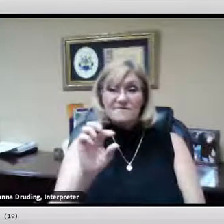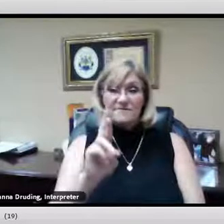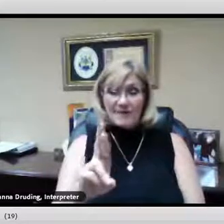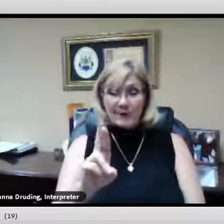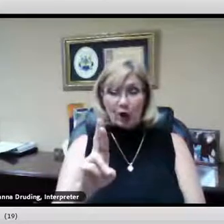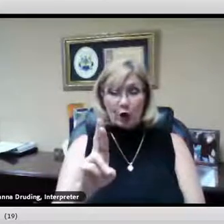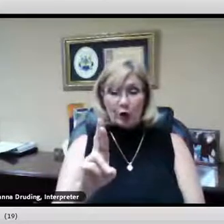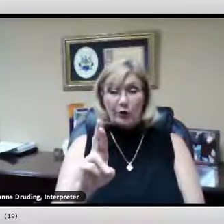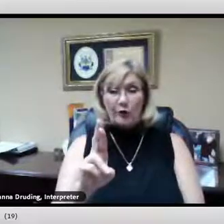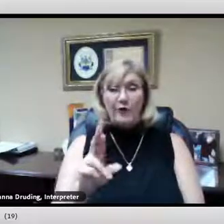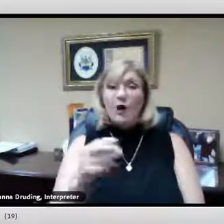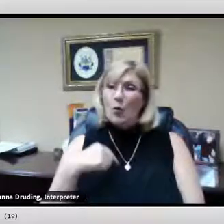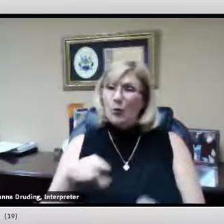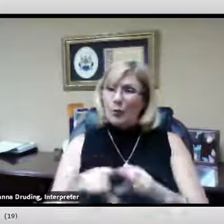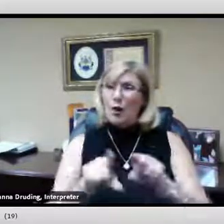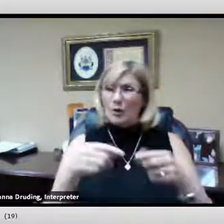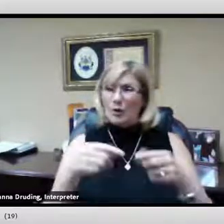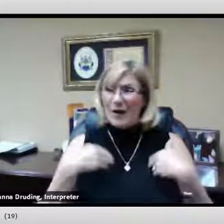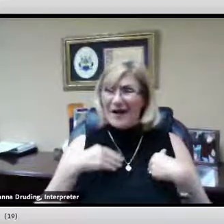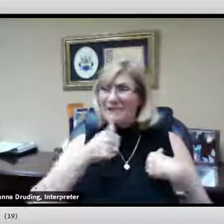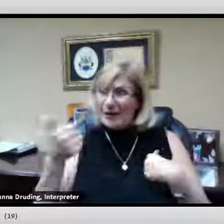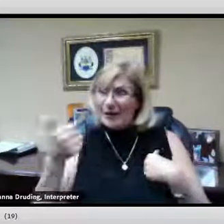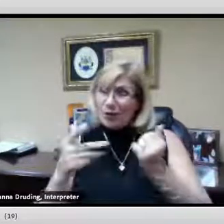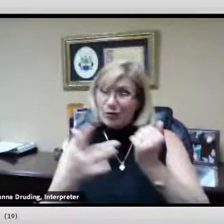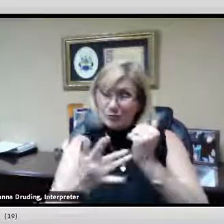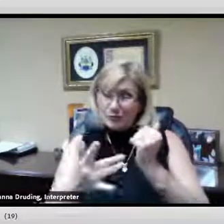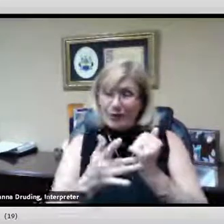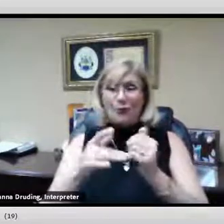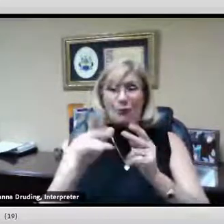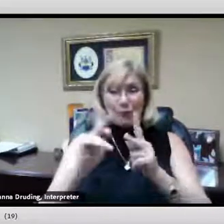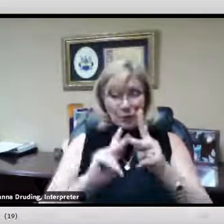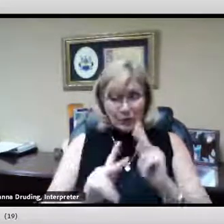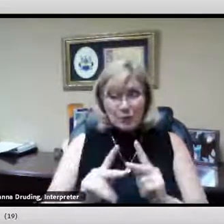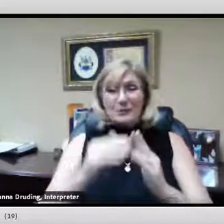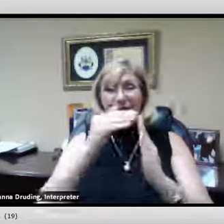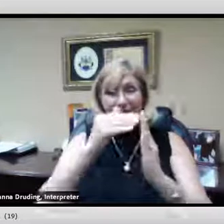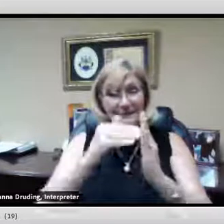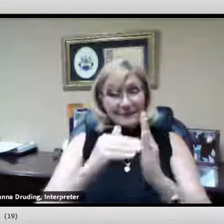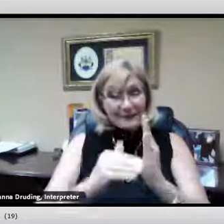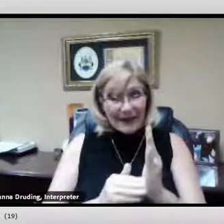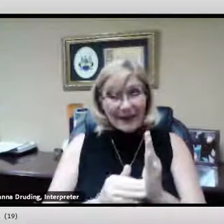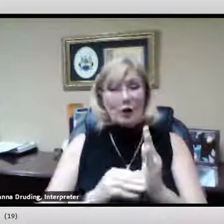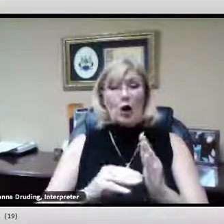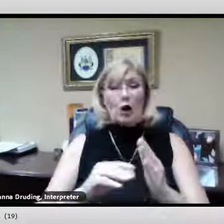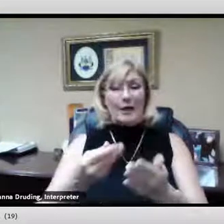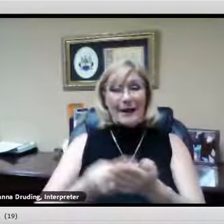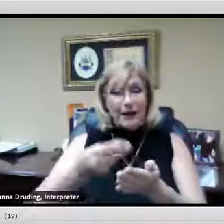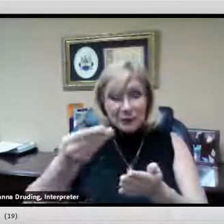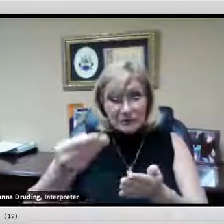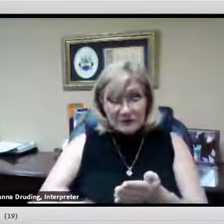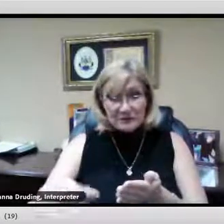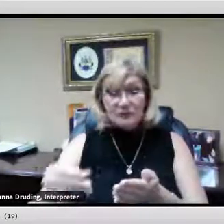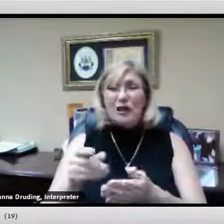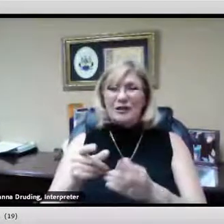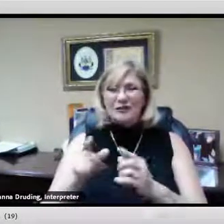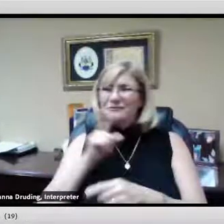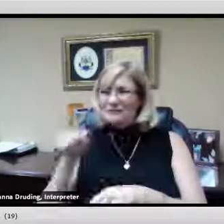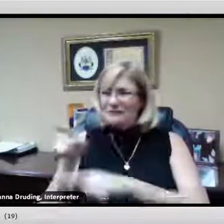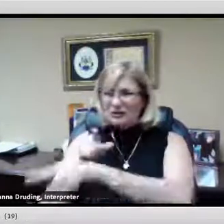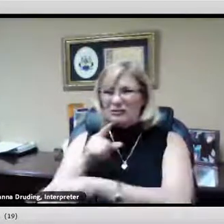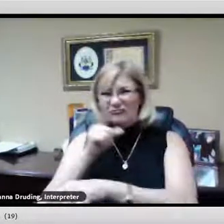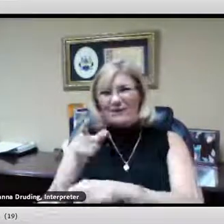technical services librarian who is responsible for serials, cataloging and acquisitions. And so she's kind of the first stop for those kind